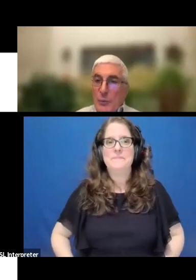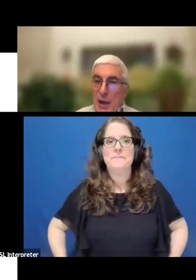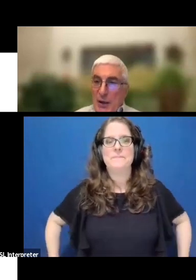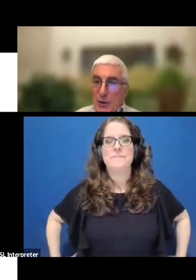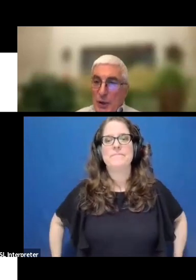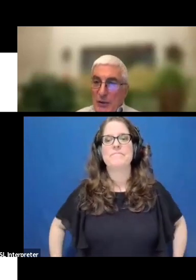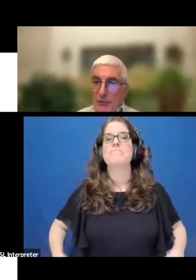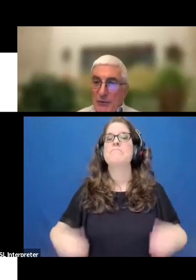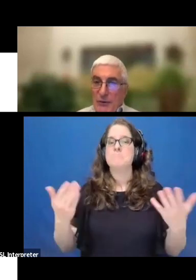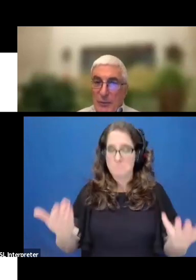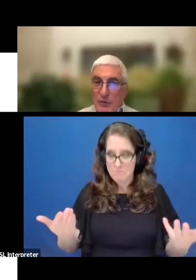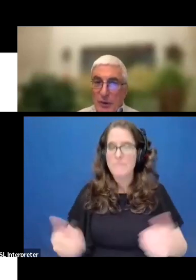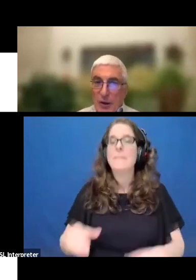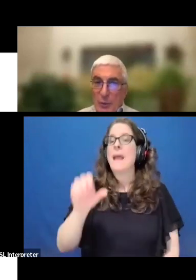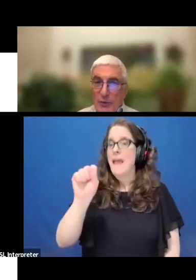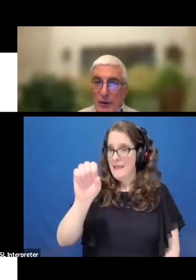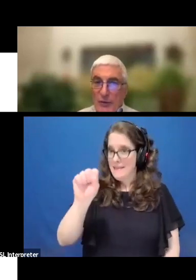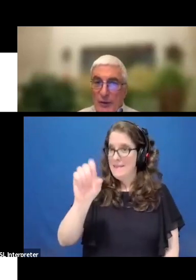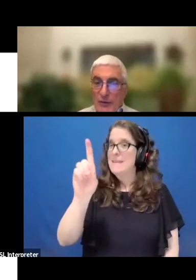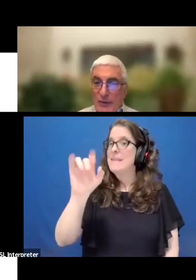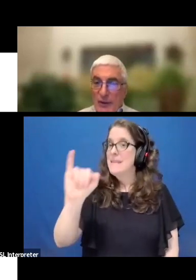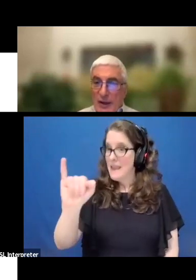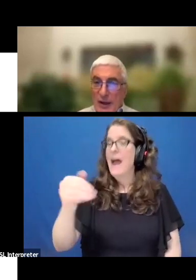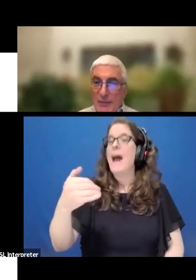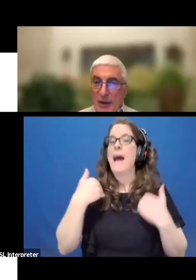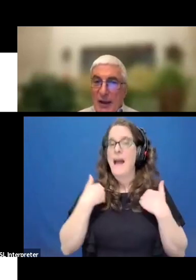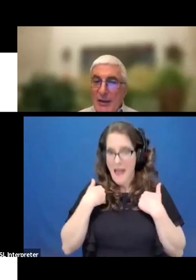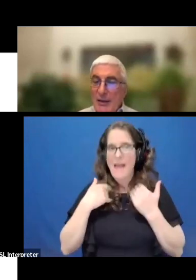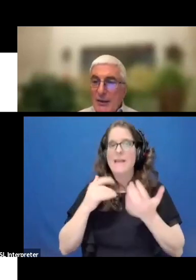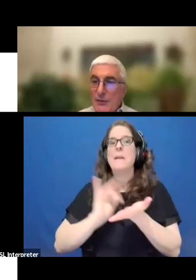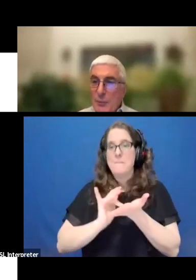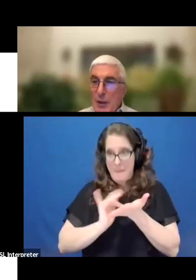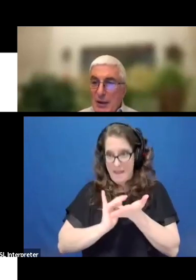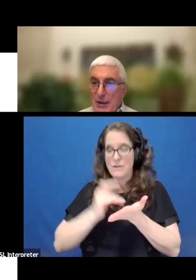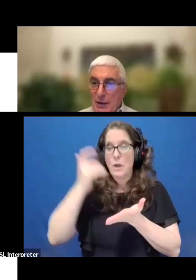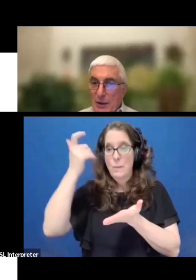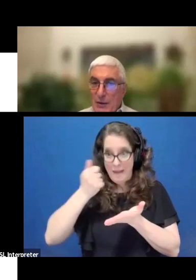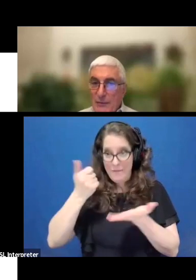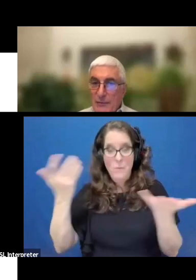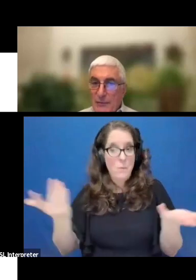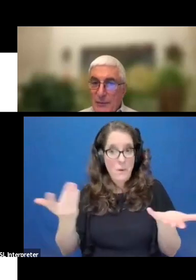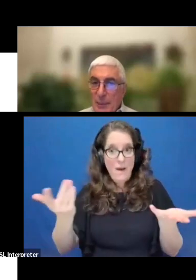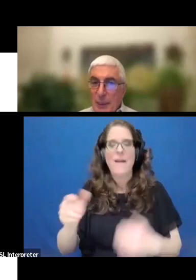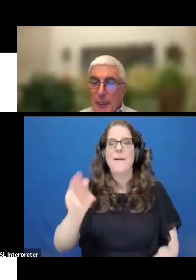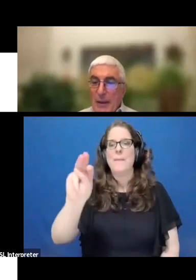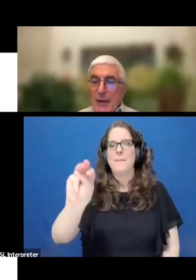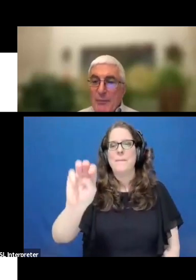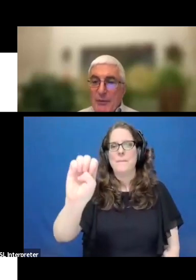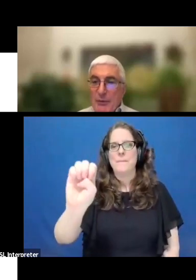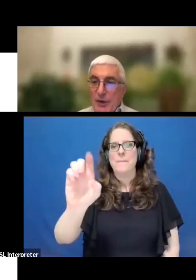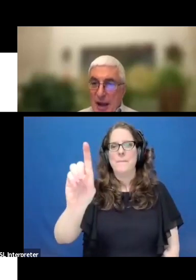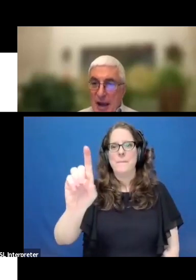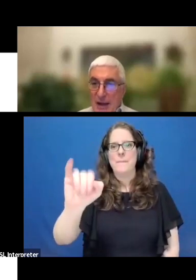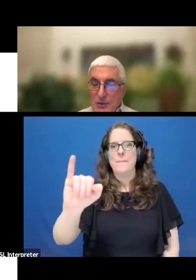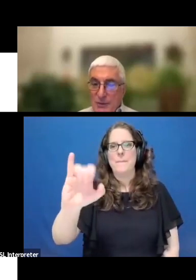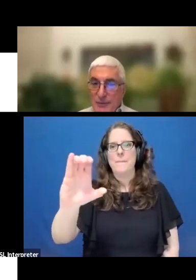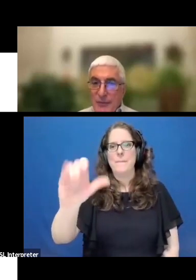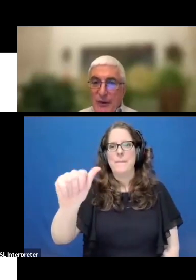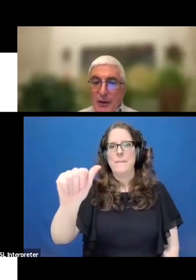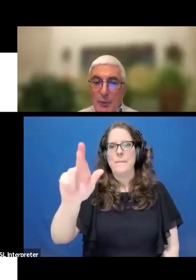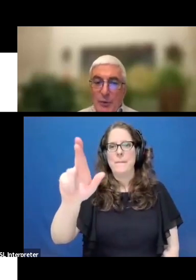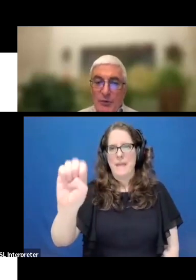There is a medical benefit that comes along with SSDI, and it's Medicare. But there's a